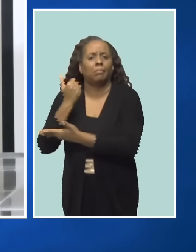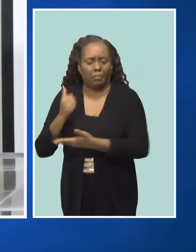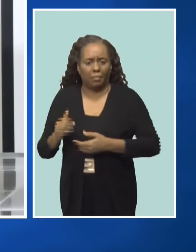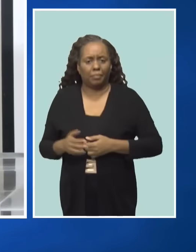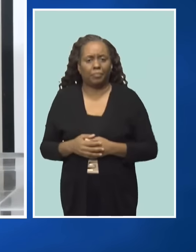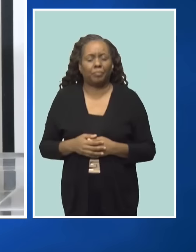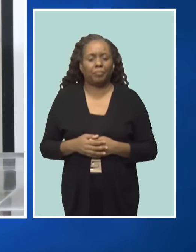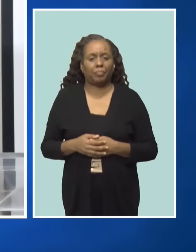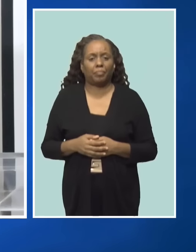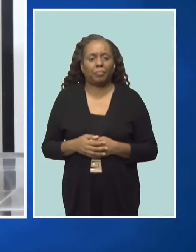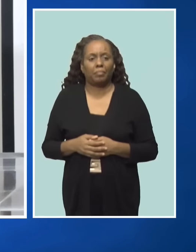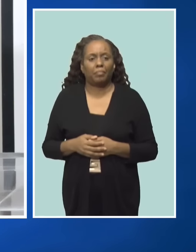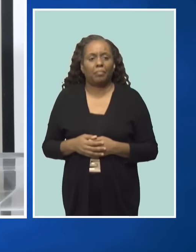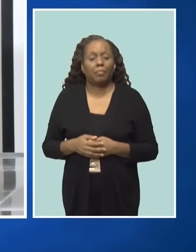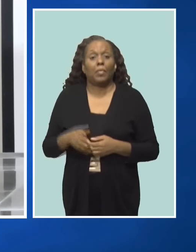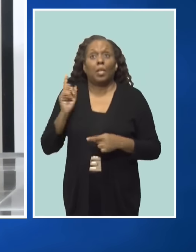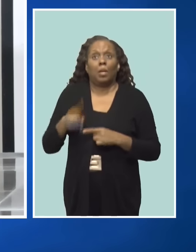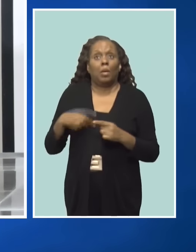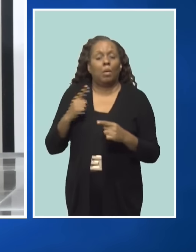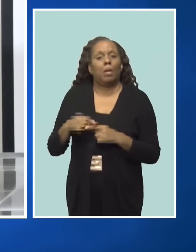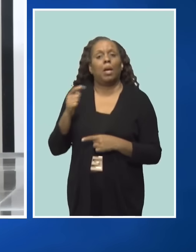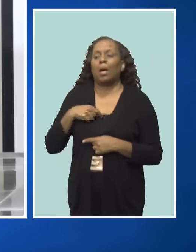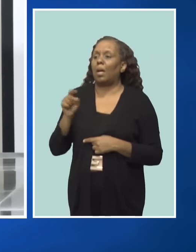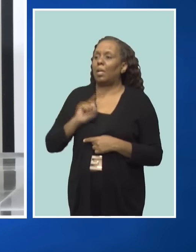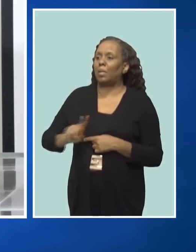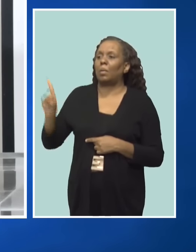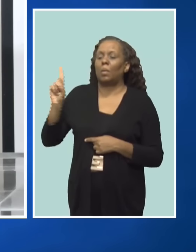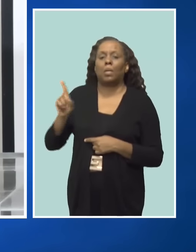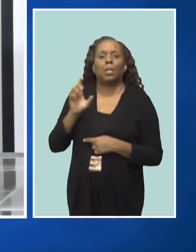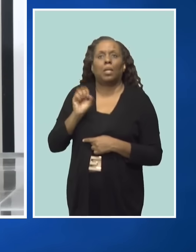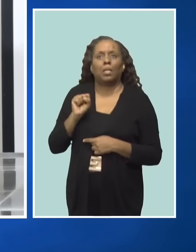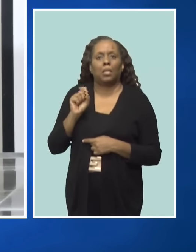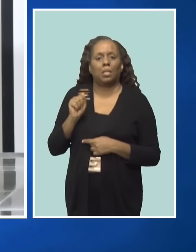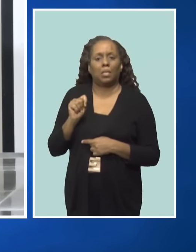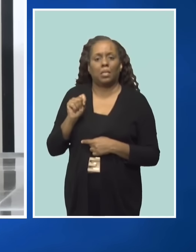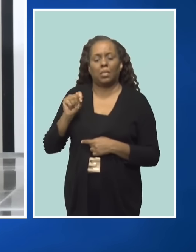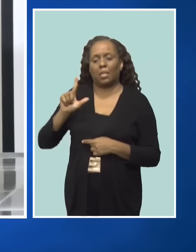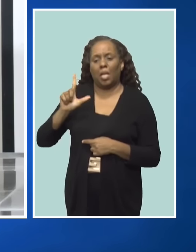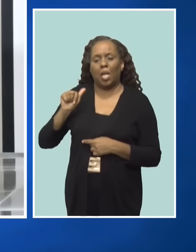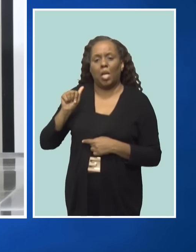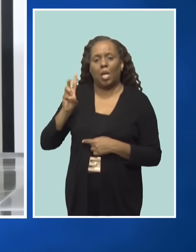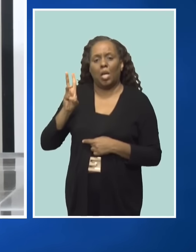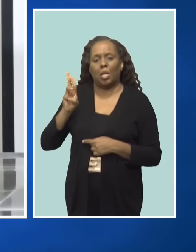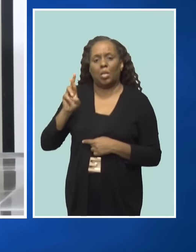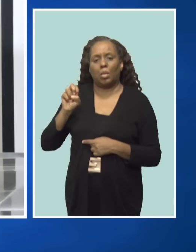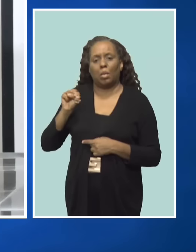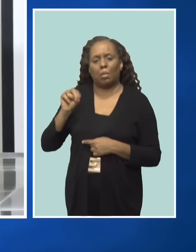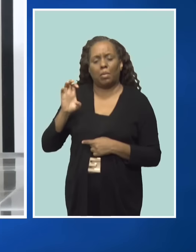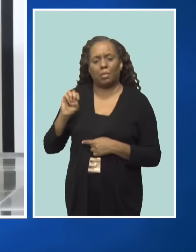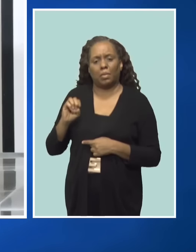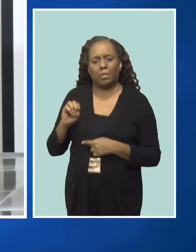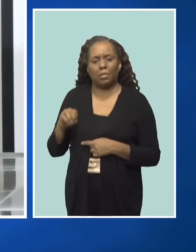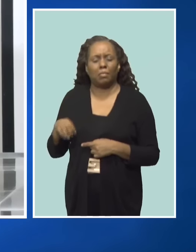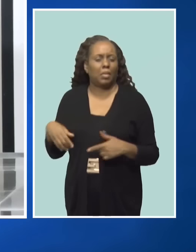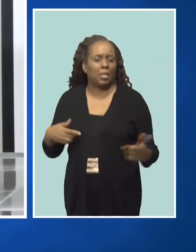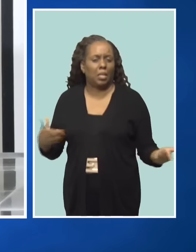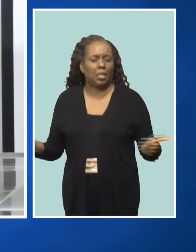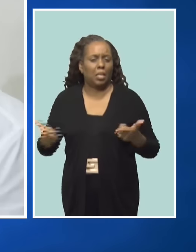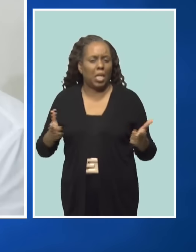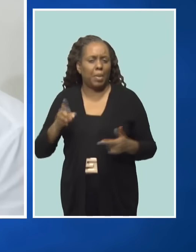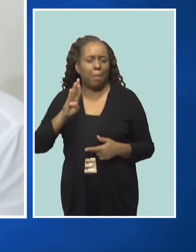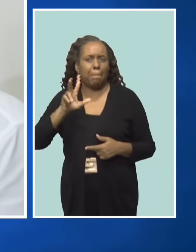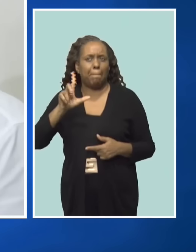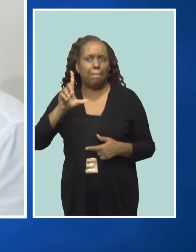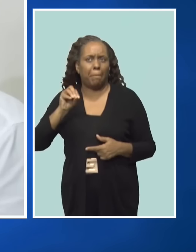When I go on the block in St. Lawrence or in Pegwell or any